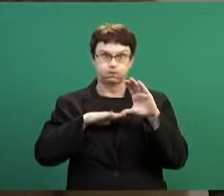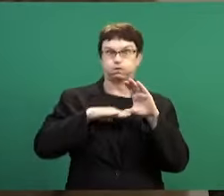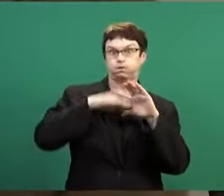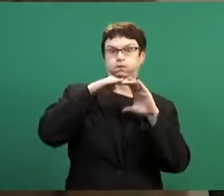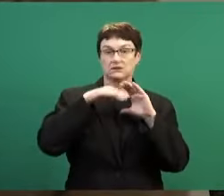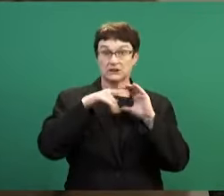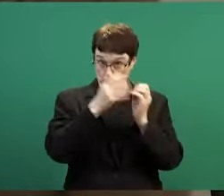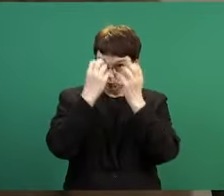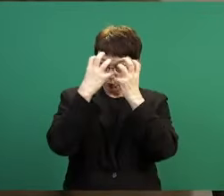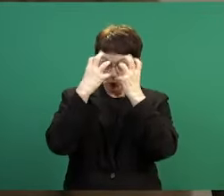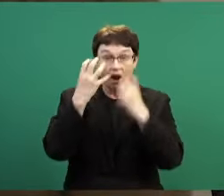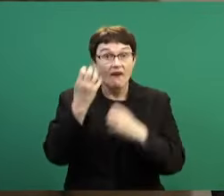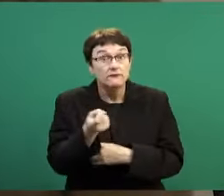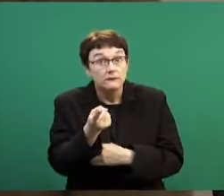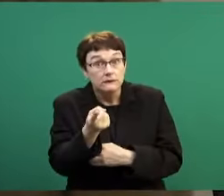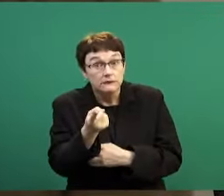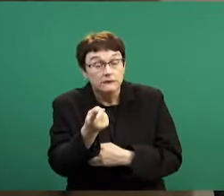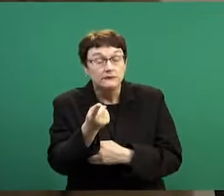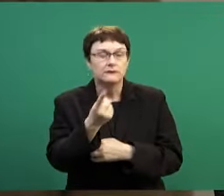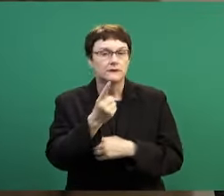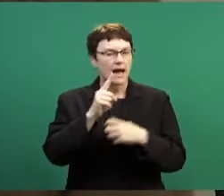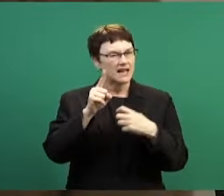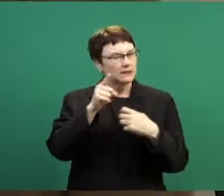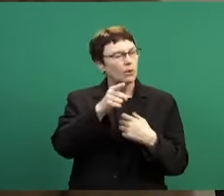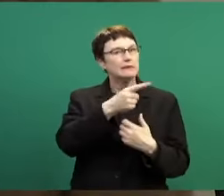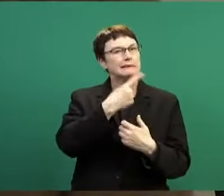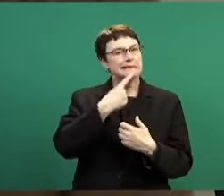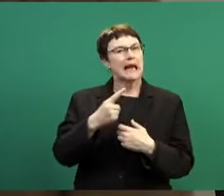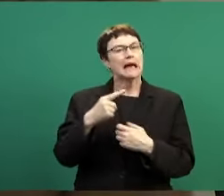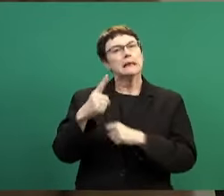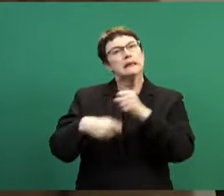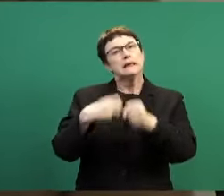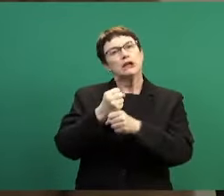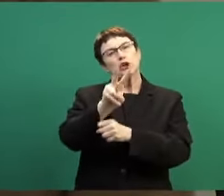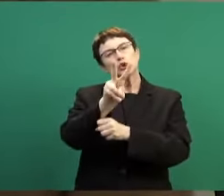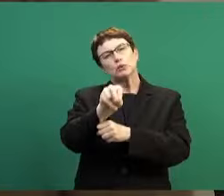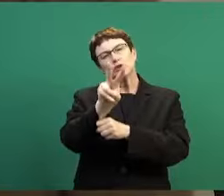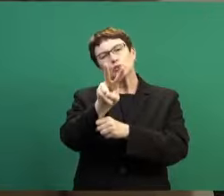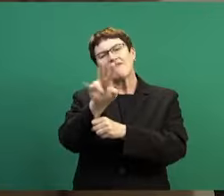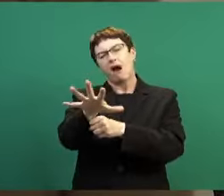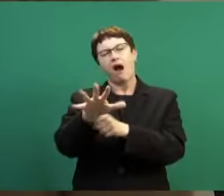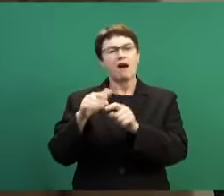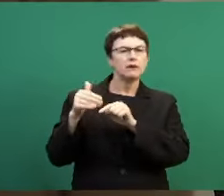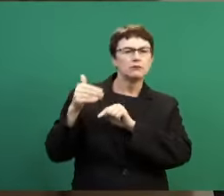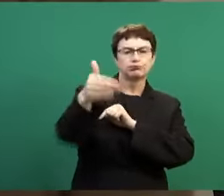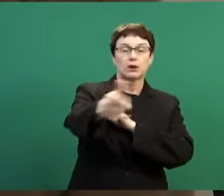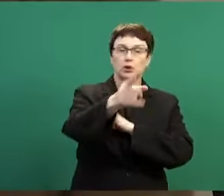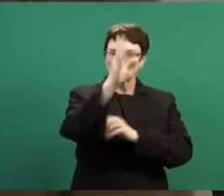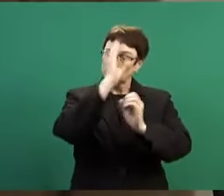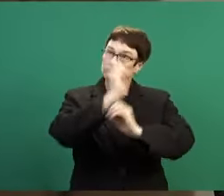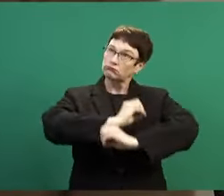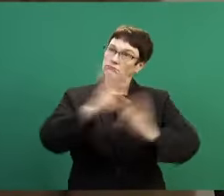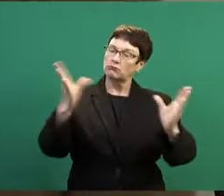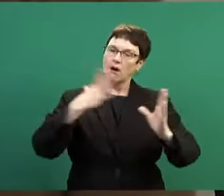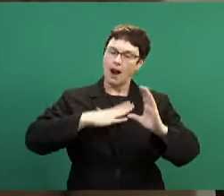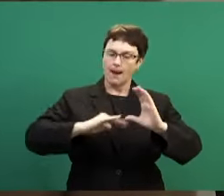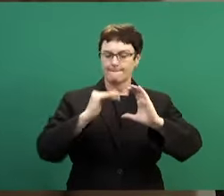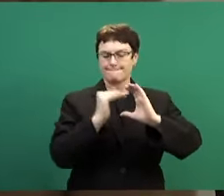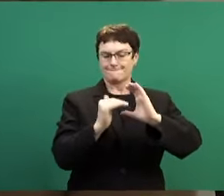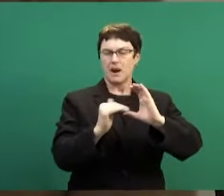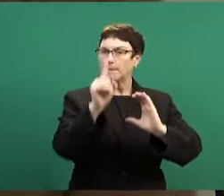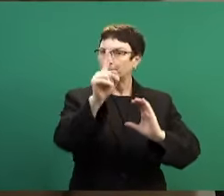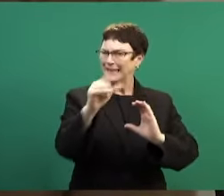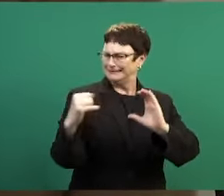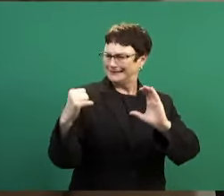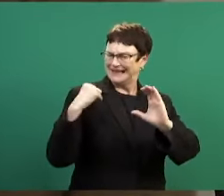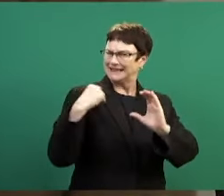likely to sit at the target range's midpoint in 2025. How could this be challenged by the October headline figure released yesterday